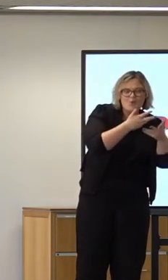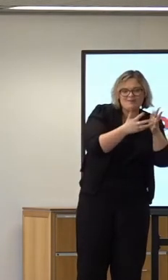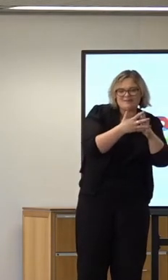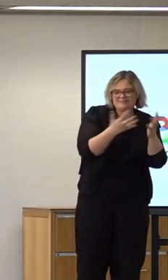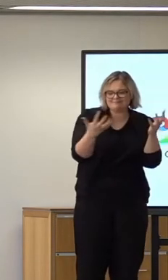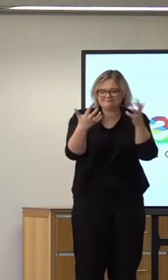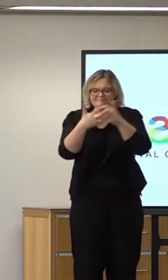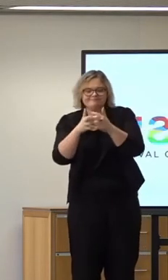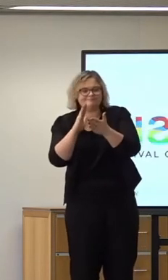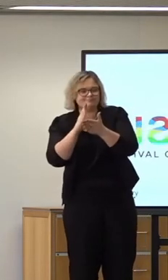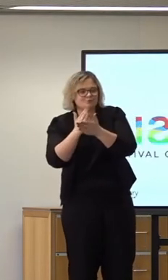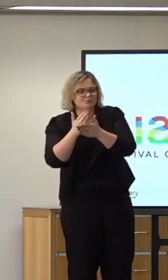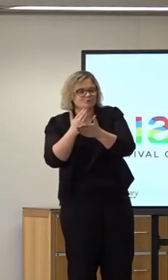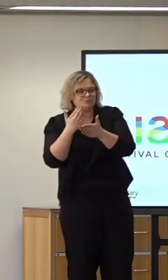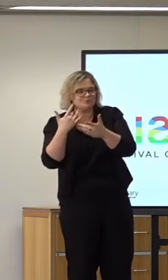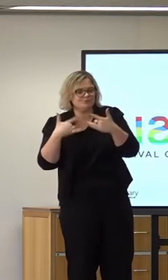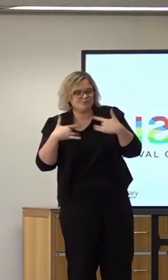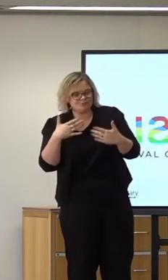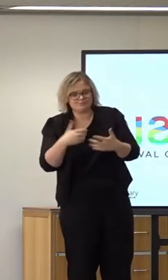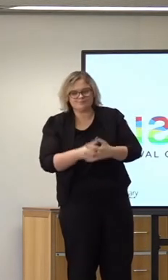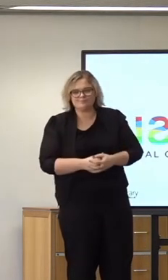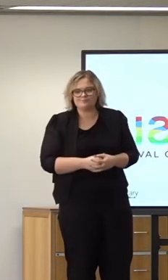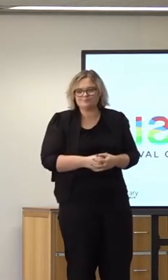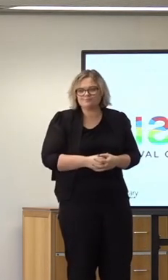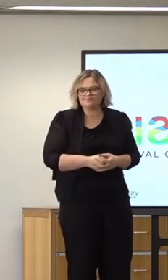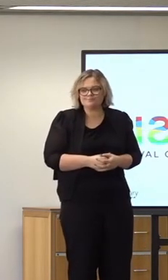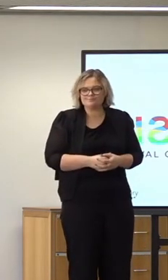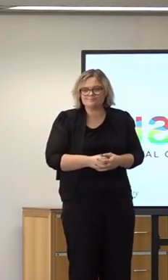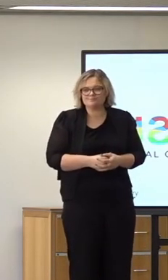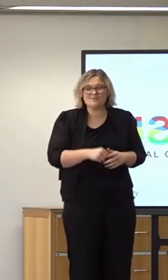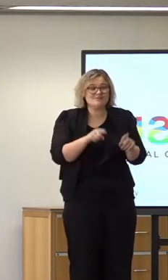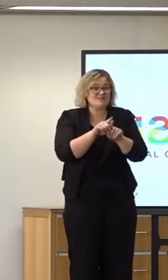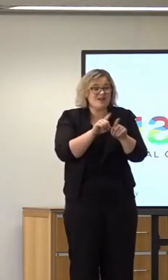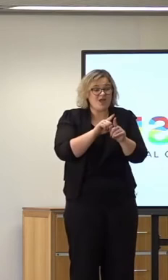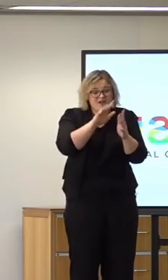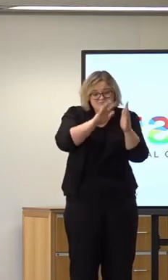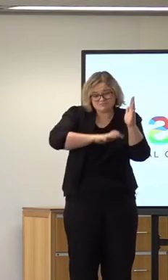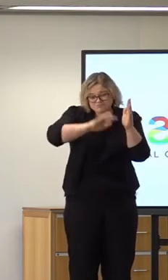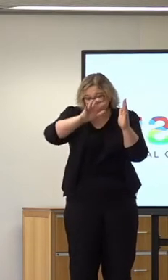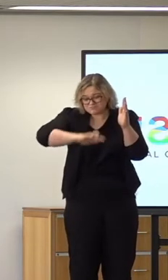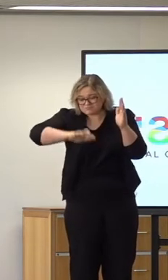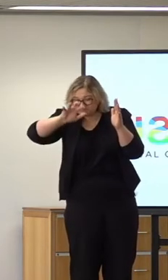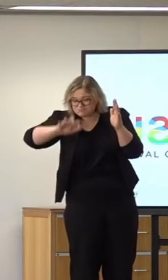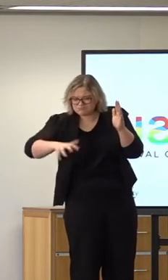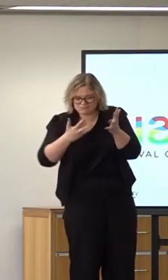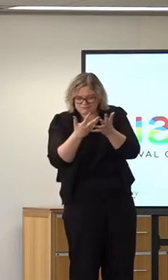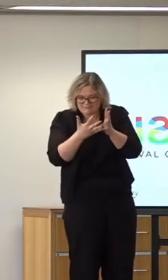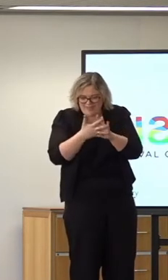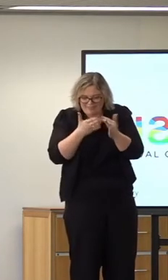speak in those spaces, just practically, like blurbs, exhibition essays, like all of that stuff.